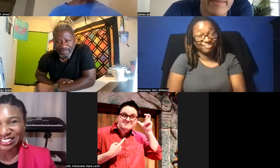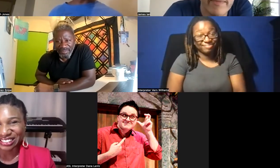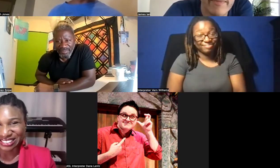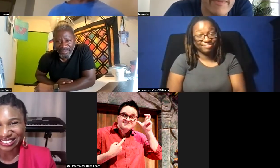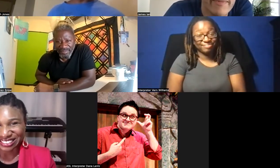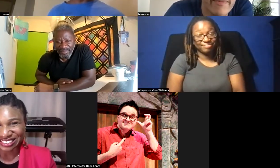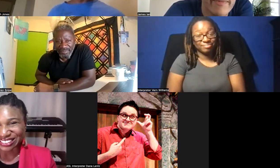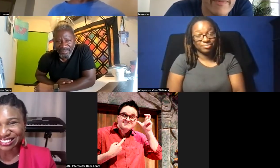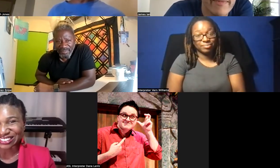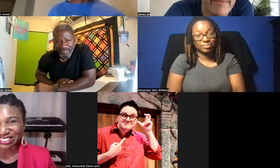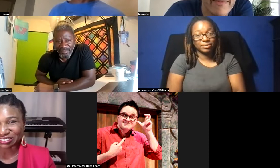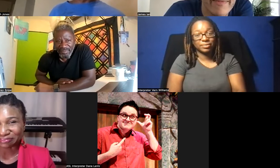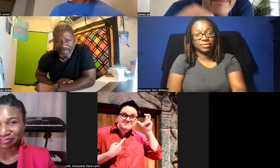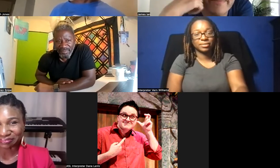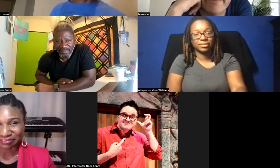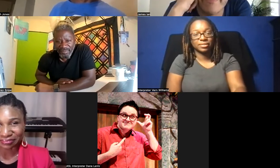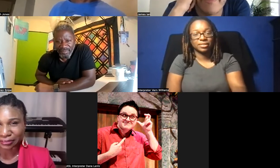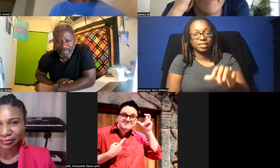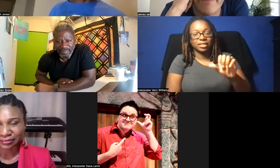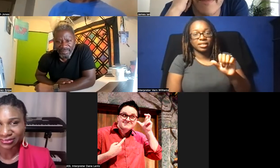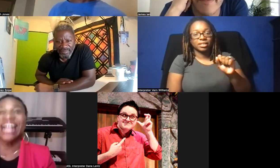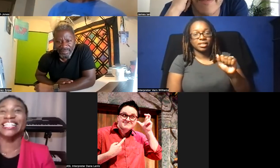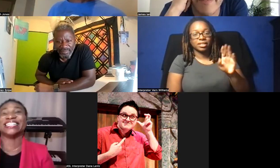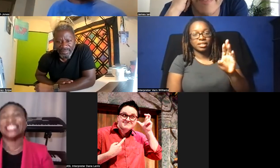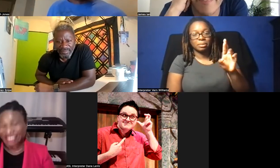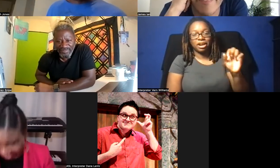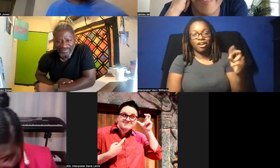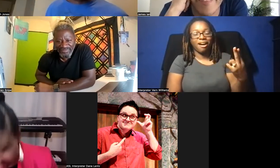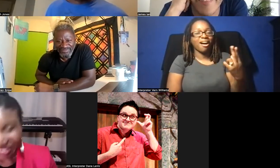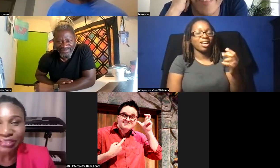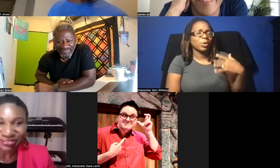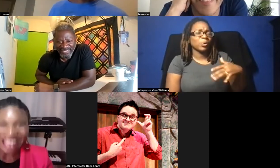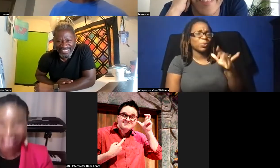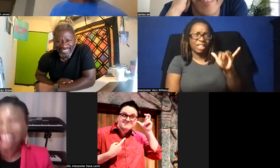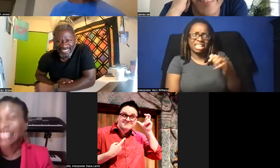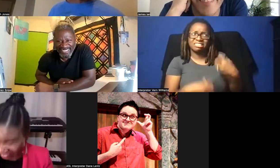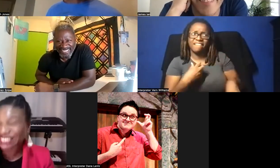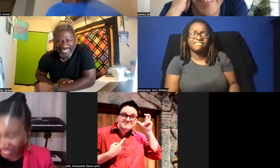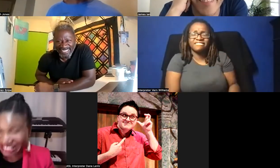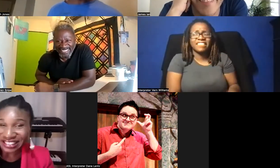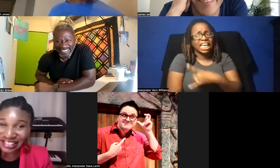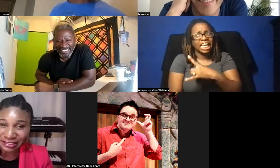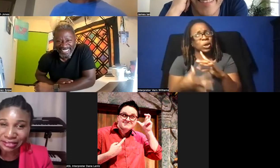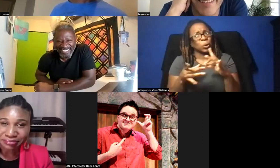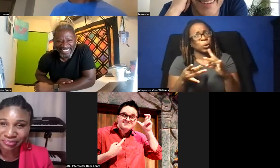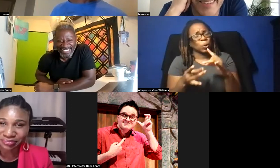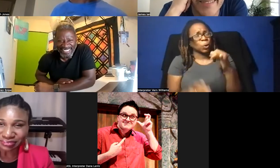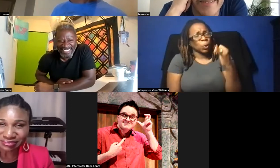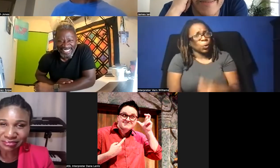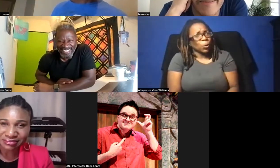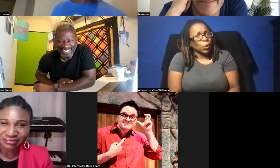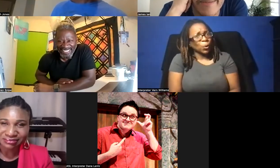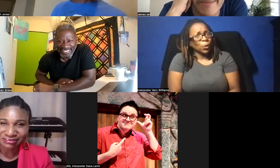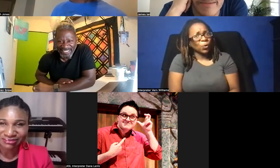Ooh, yeah, that was tough. He got me because like I was just gonna say like